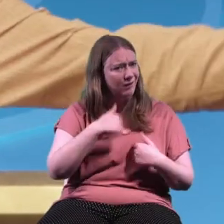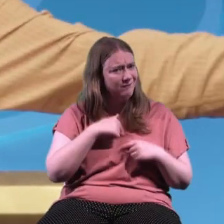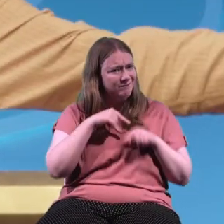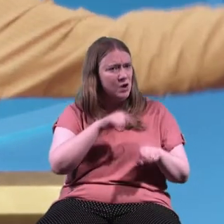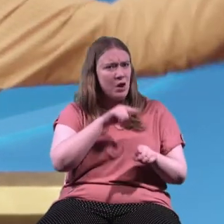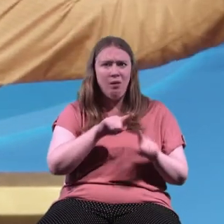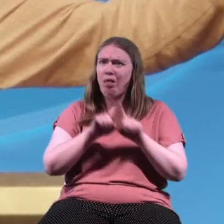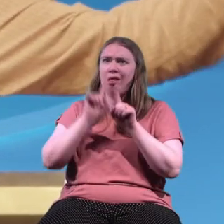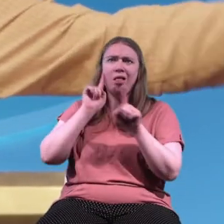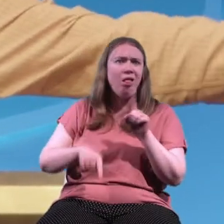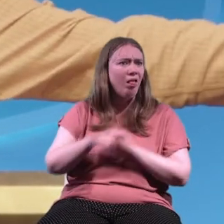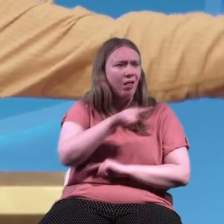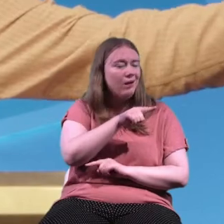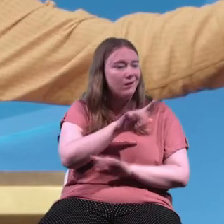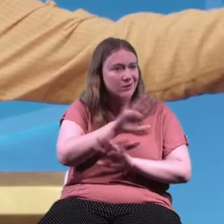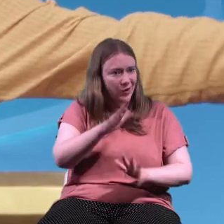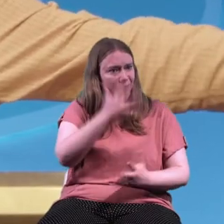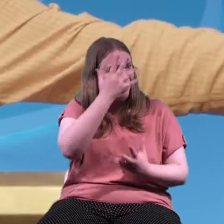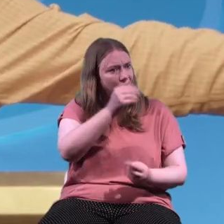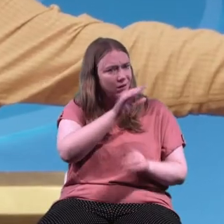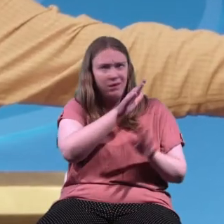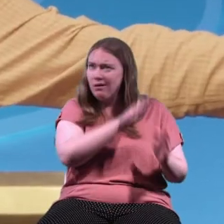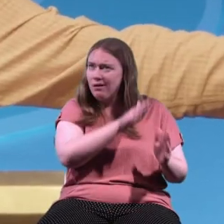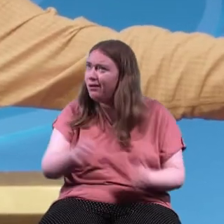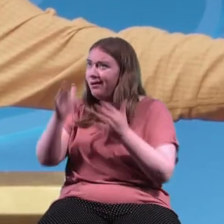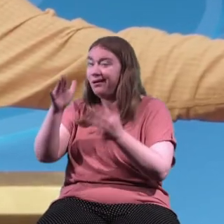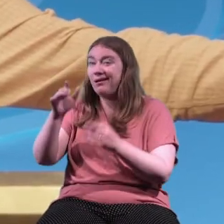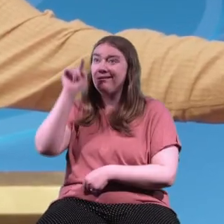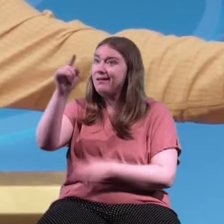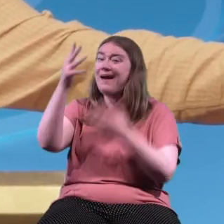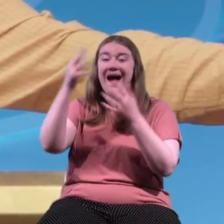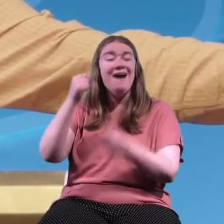an eternal Sabbath rest